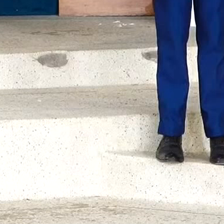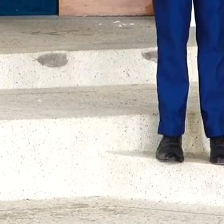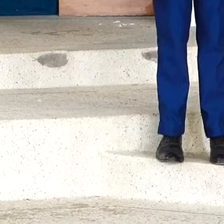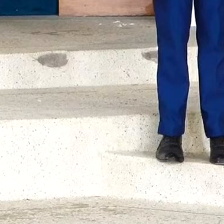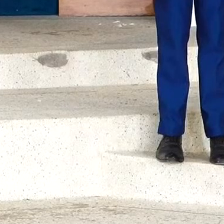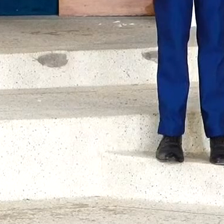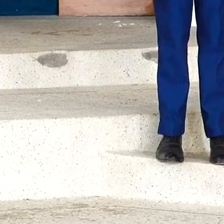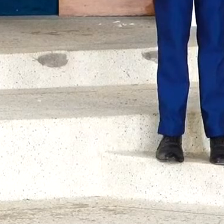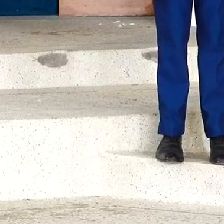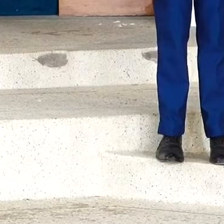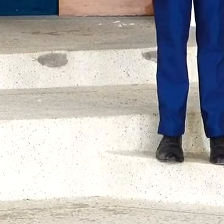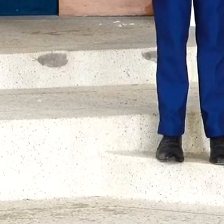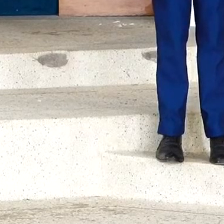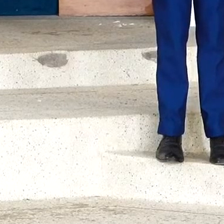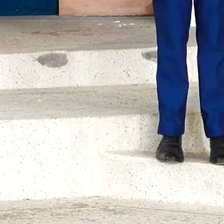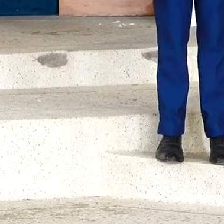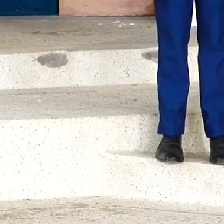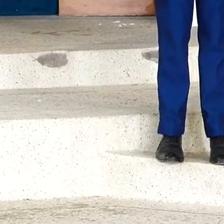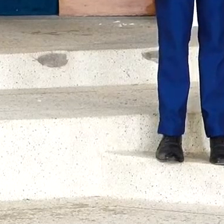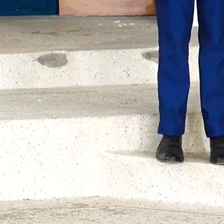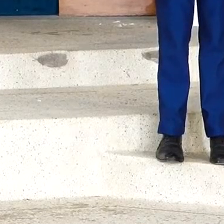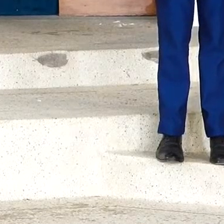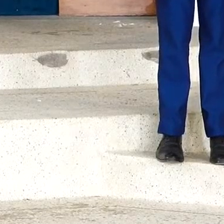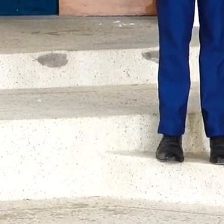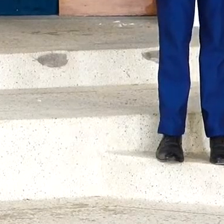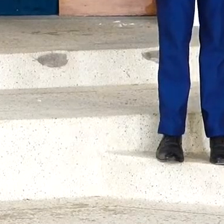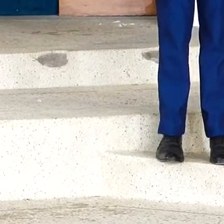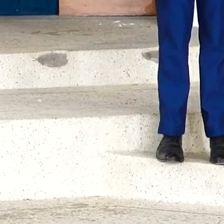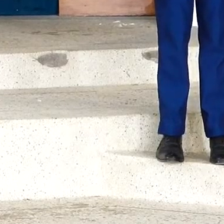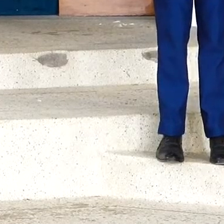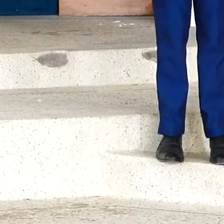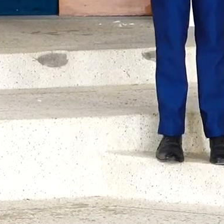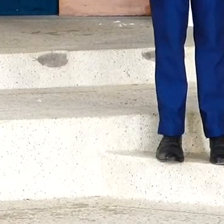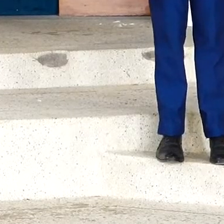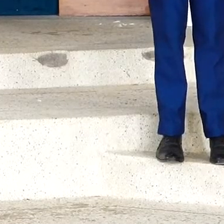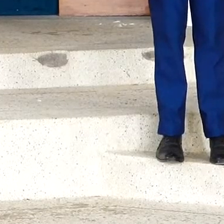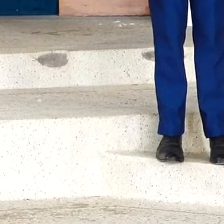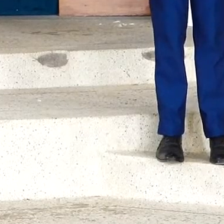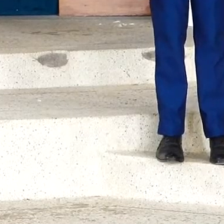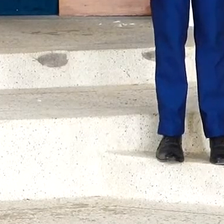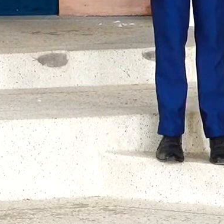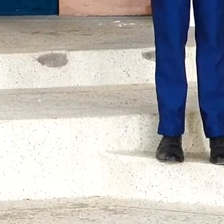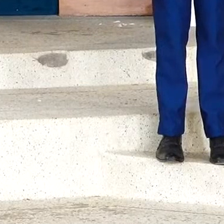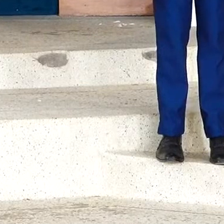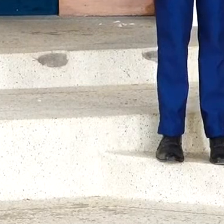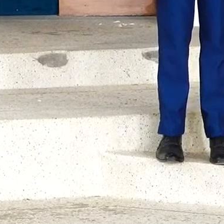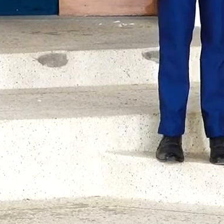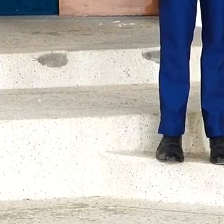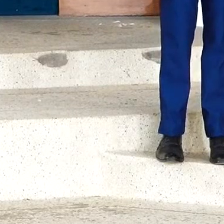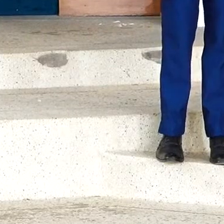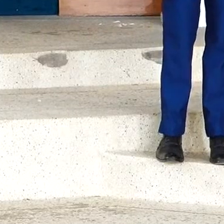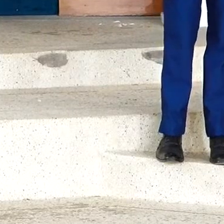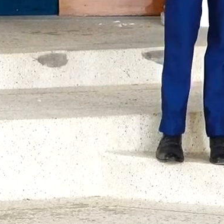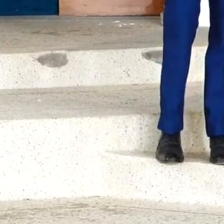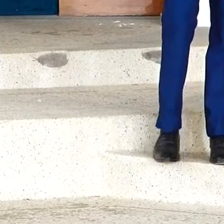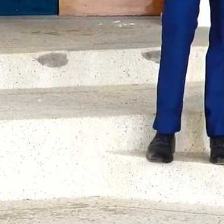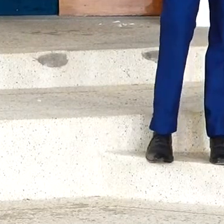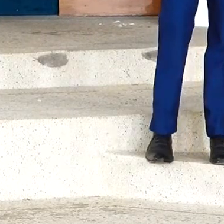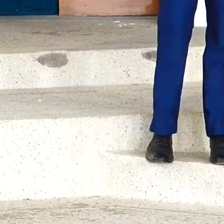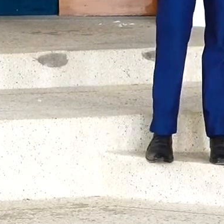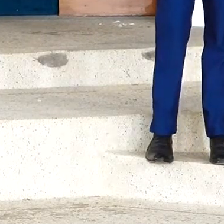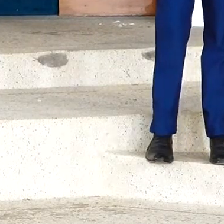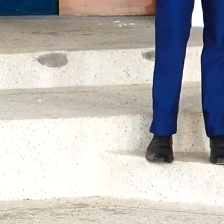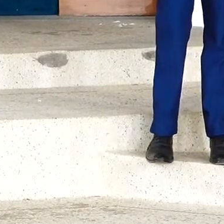gonna let it shine. Let it shine, let it shine, let it